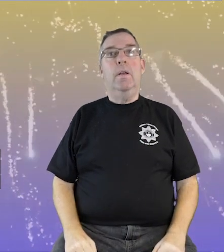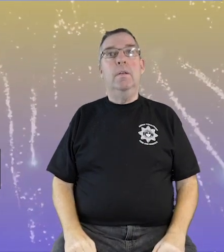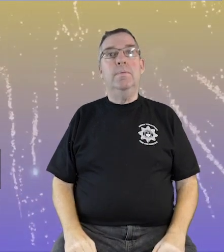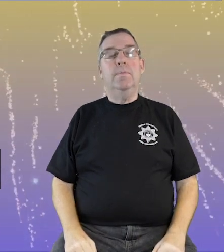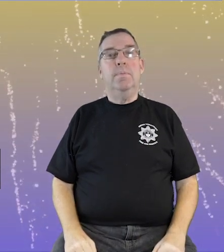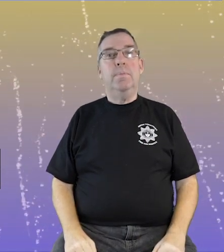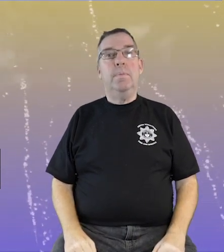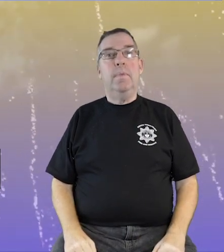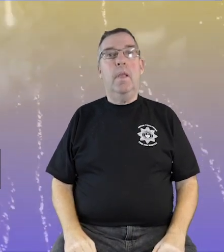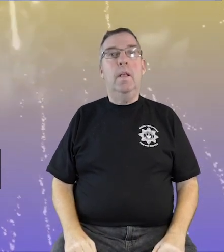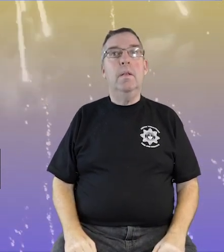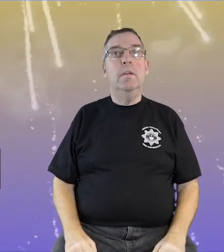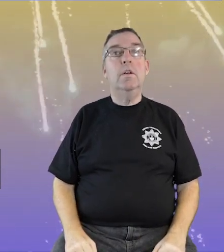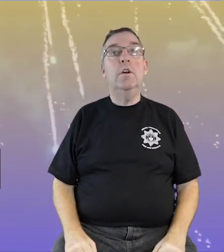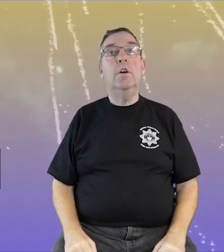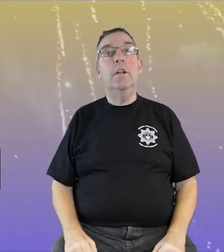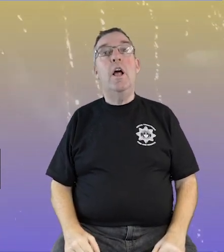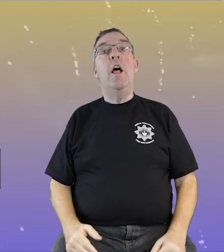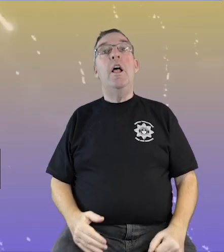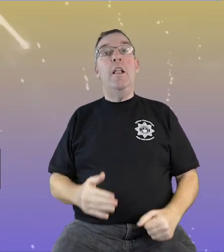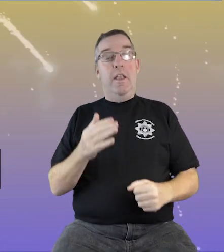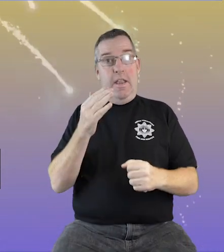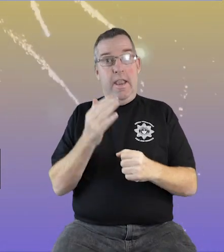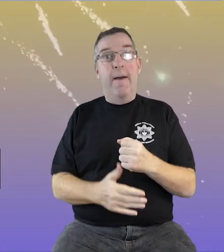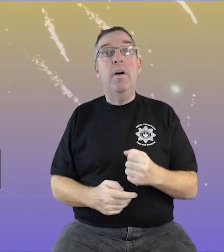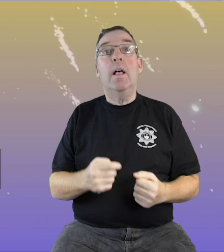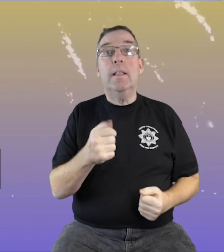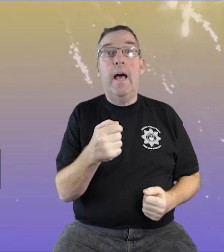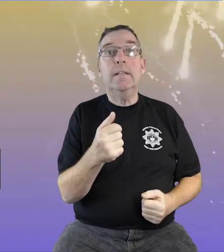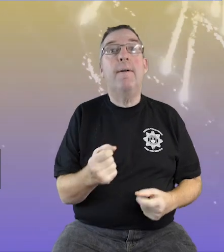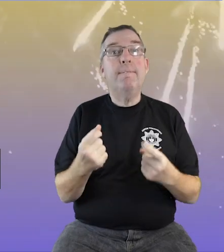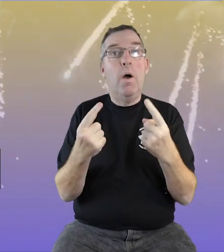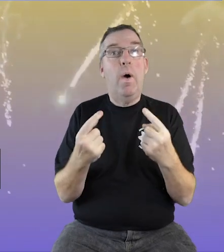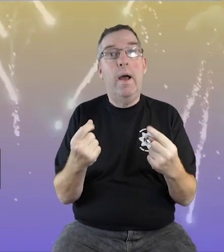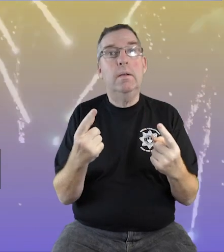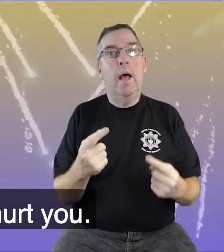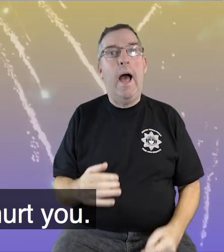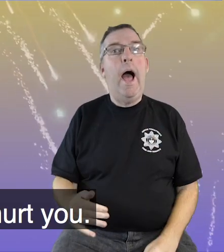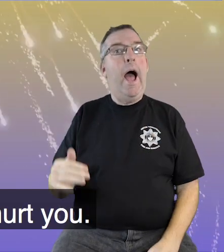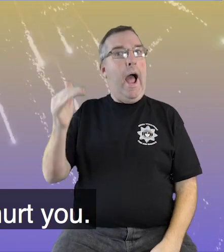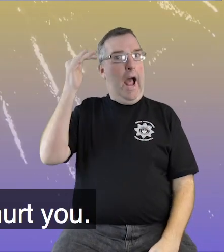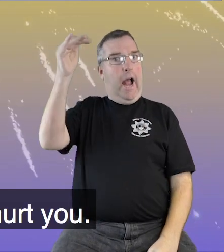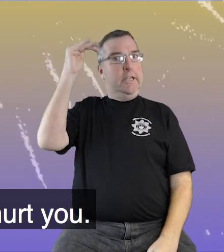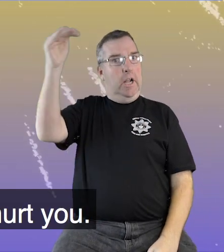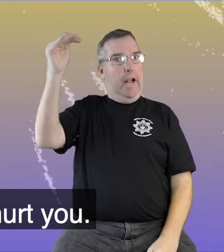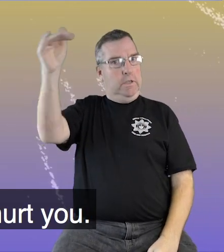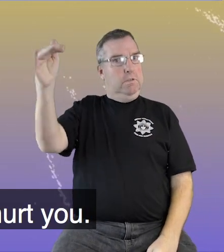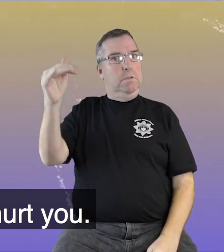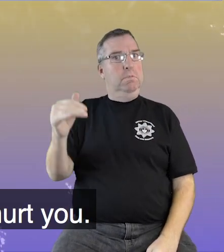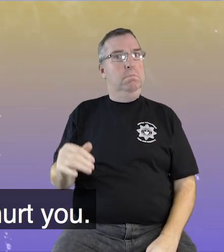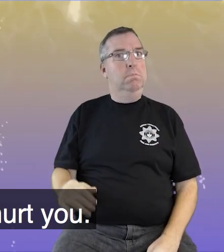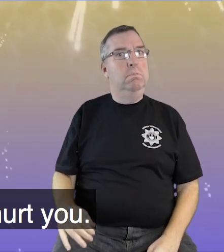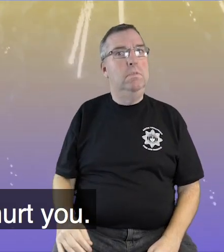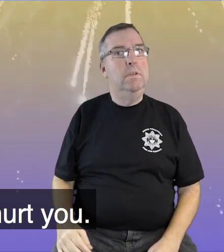at fireworks safety, do not try to light fireworks yourself. This is a job for an